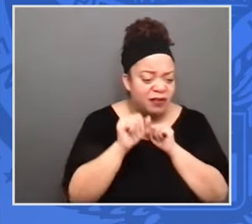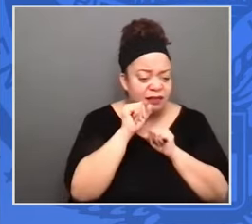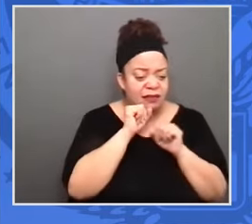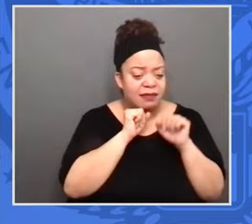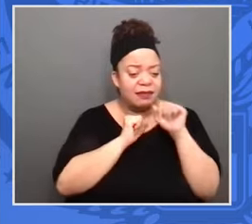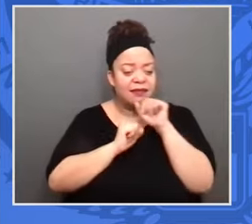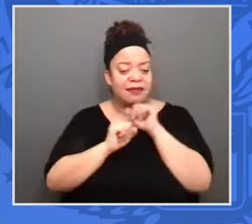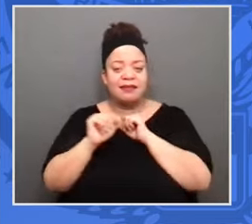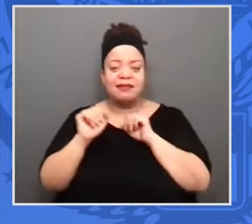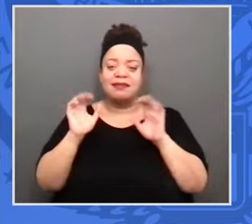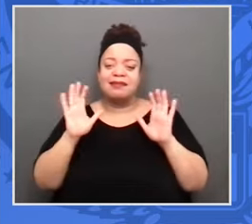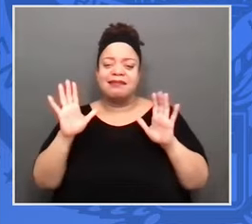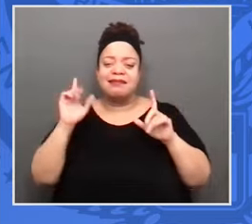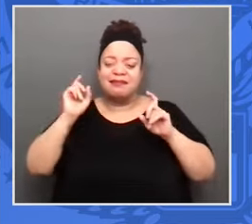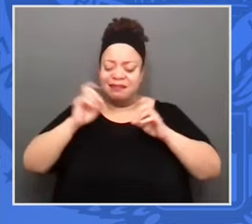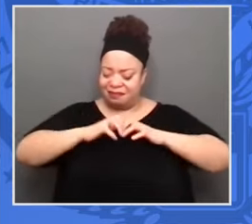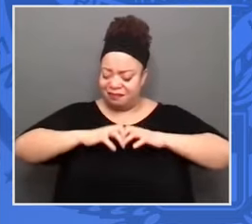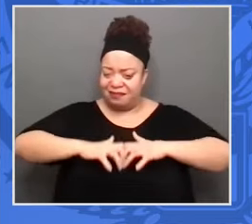in?